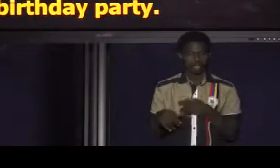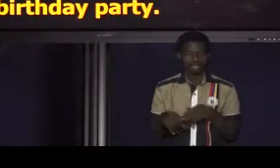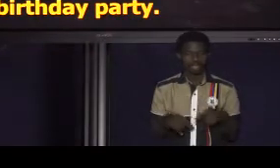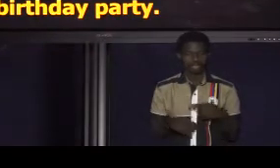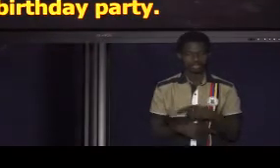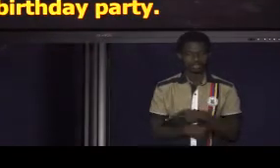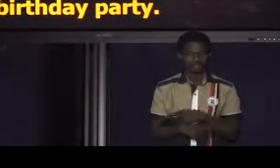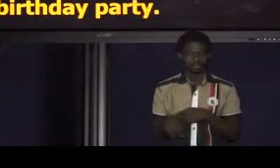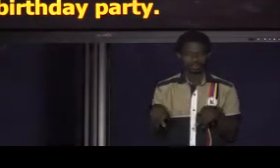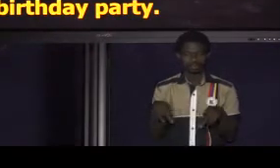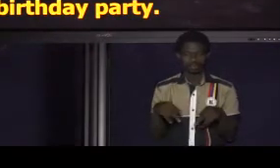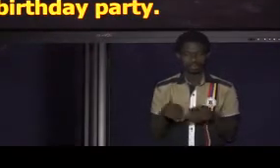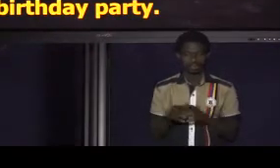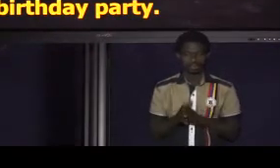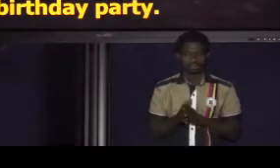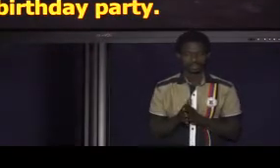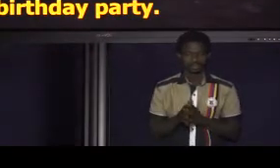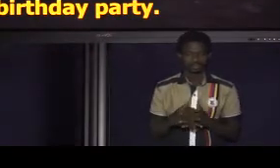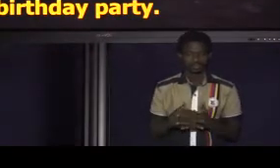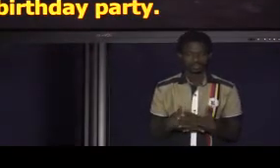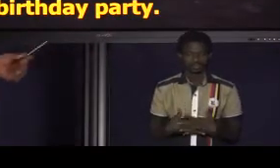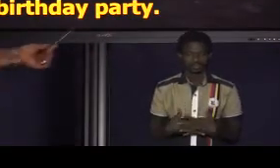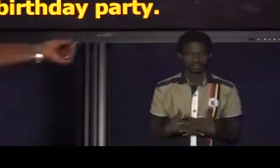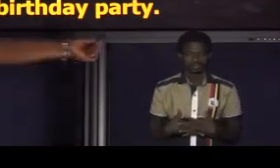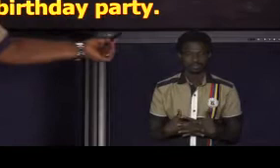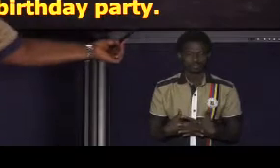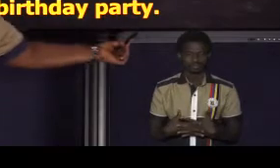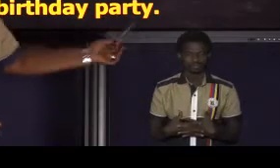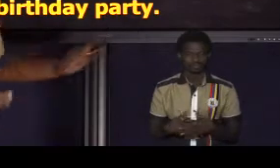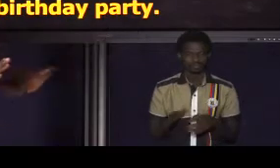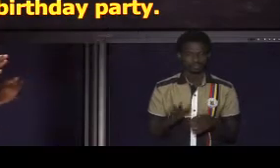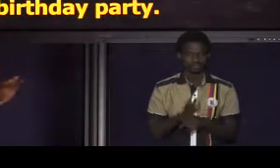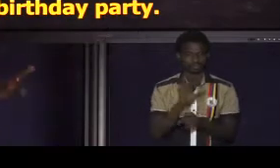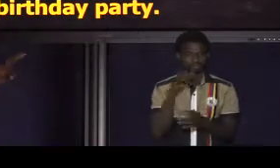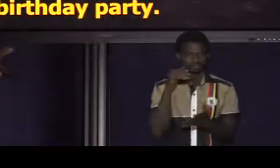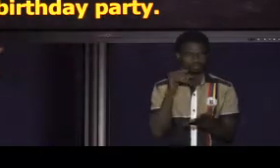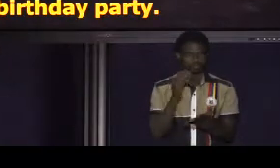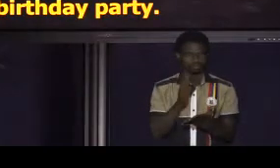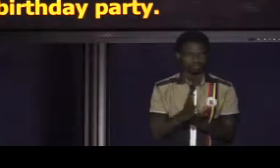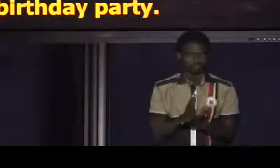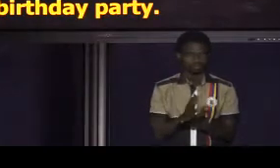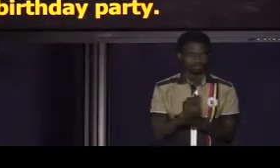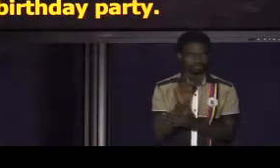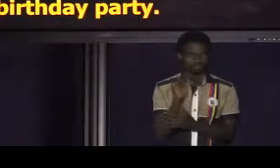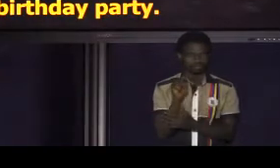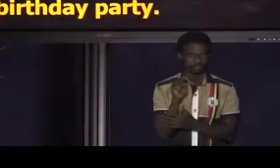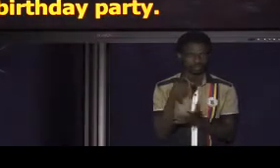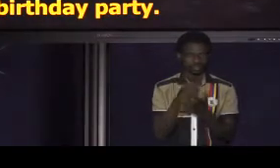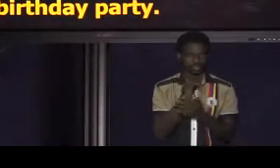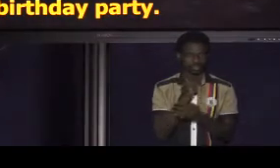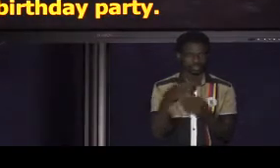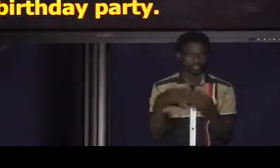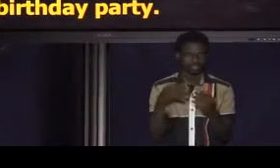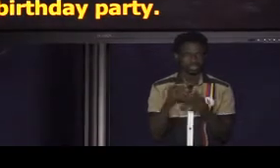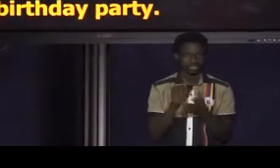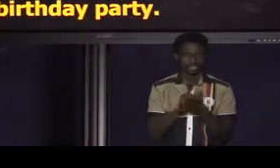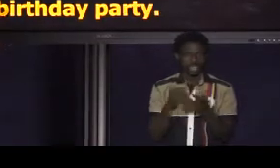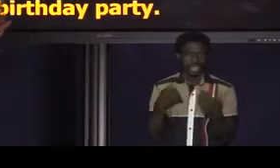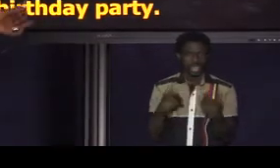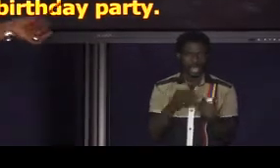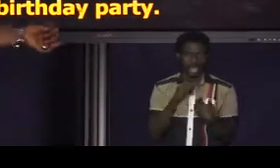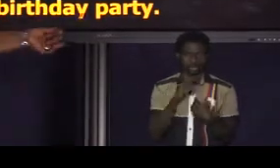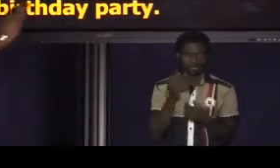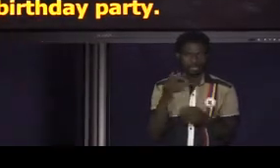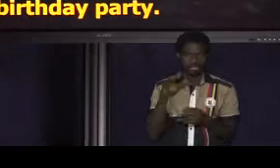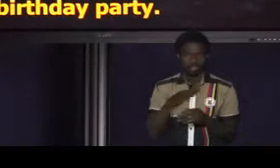with her friends to my birthday party. Full stop. It is a sentence that has been completed. And